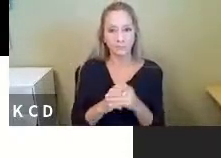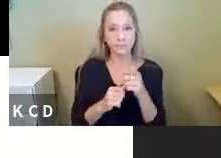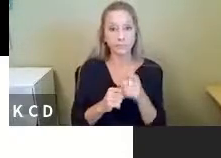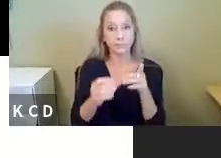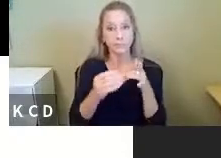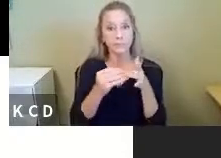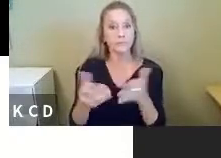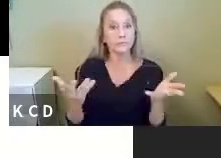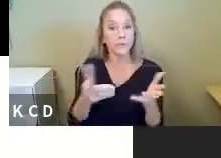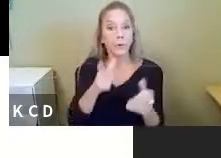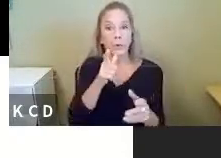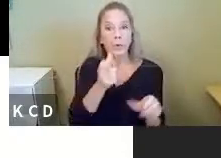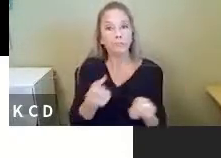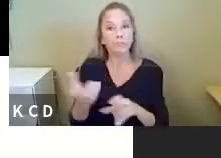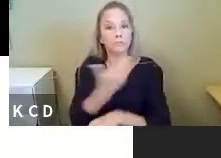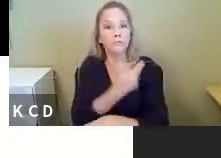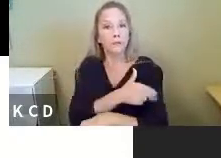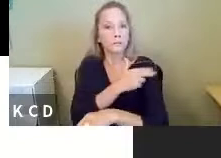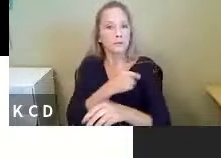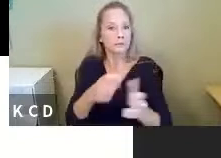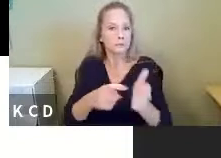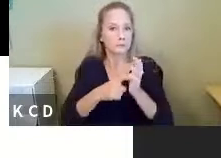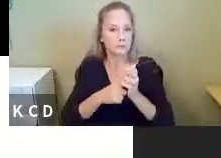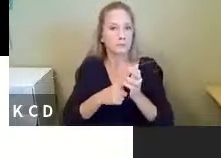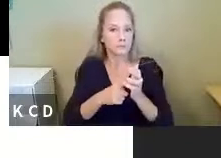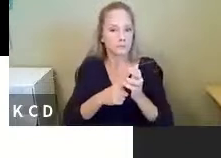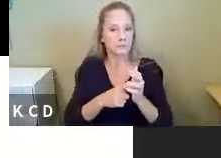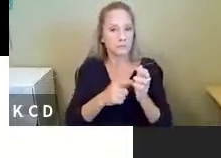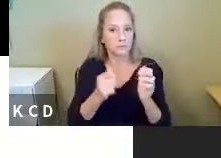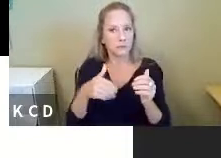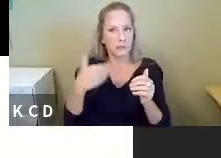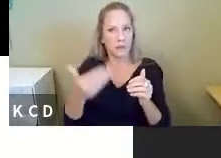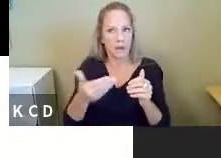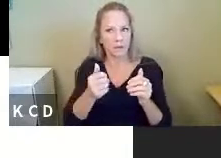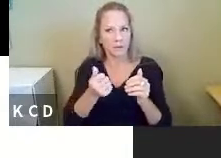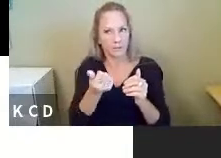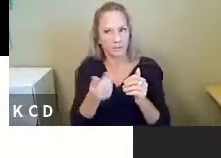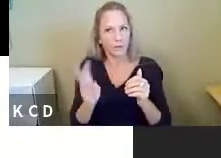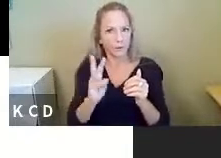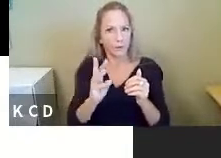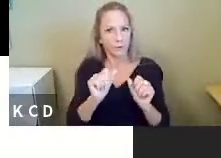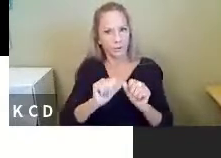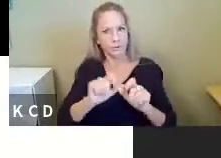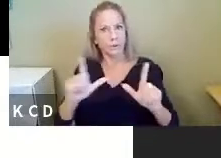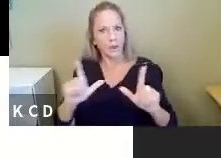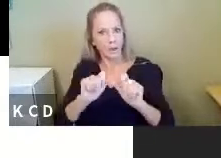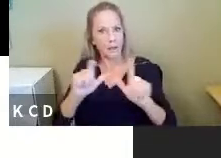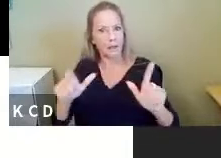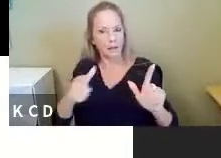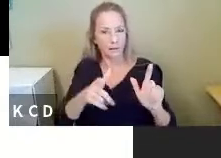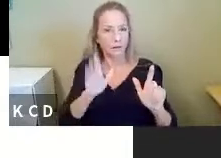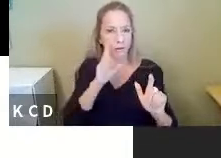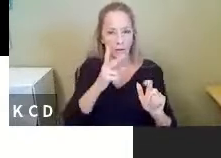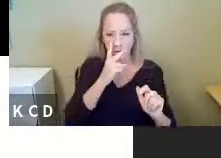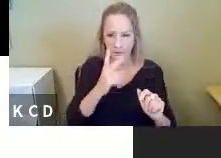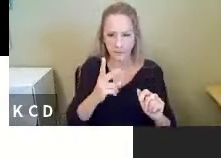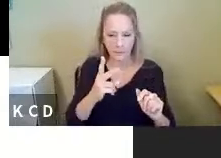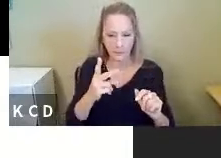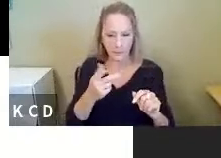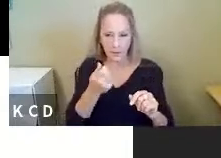the hospitalization, and this is where the next few slides, I think, as I get to census, you're going to see a little bit of a